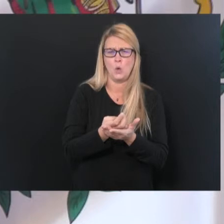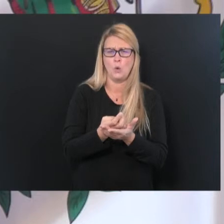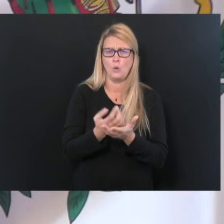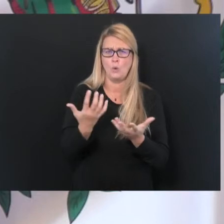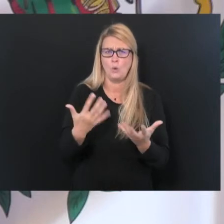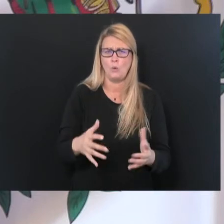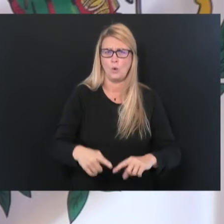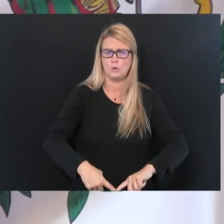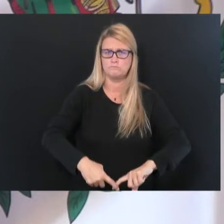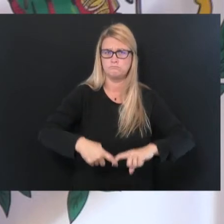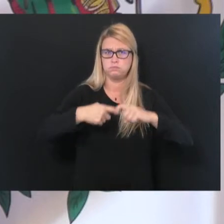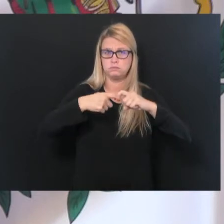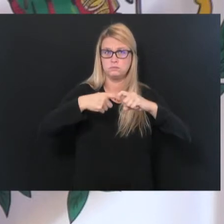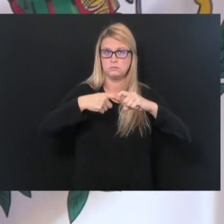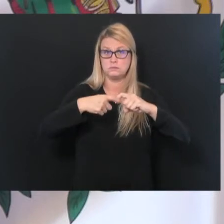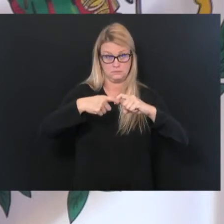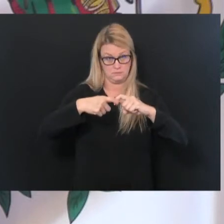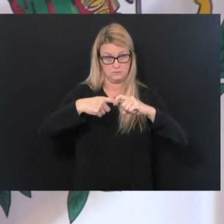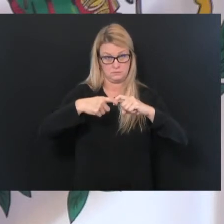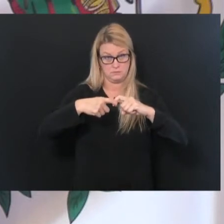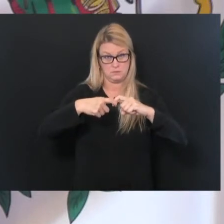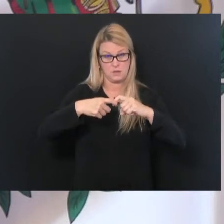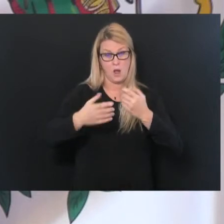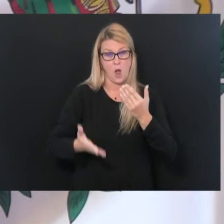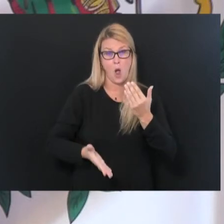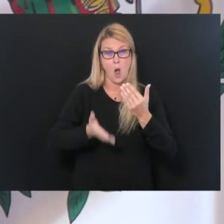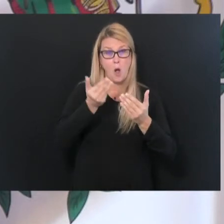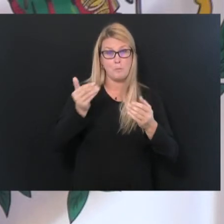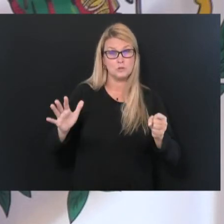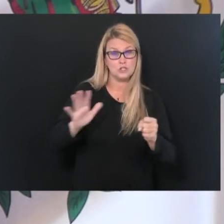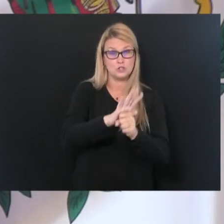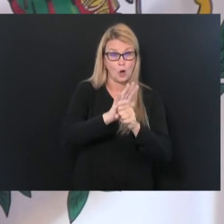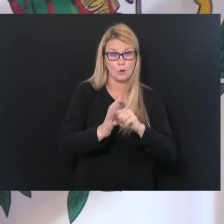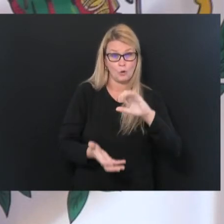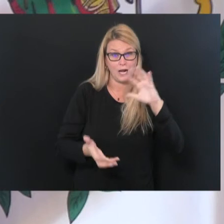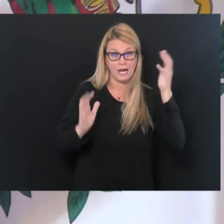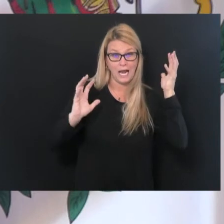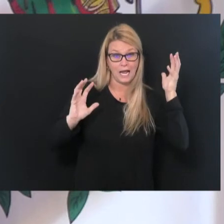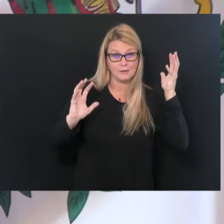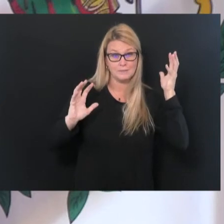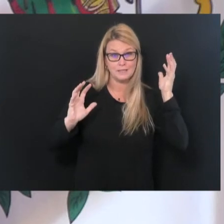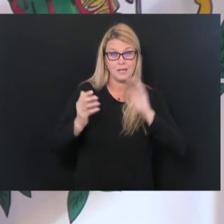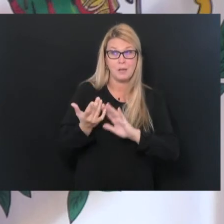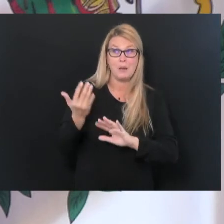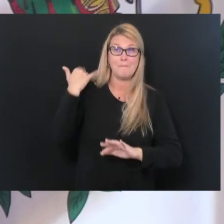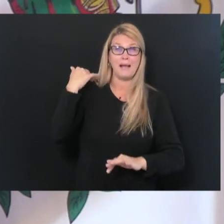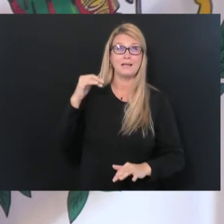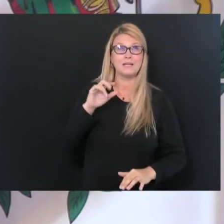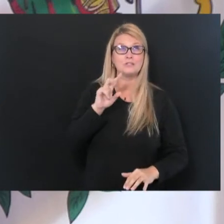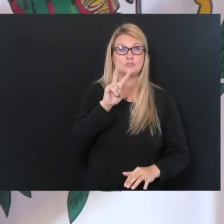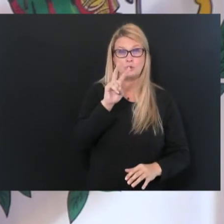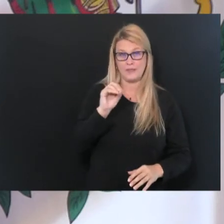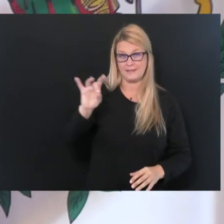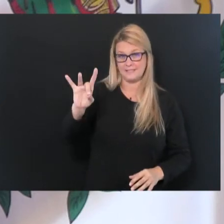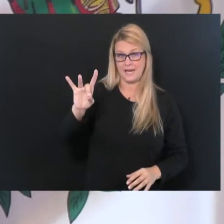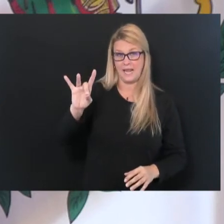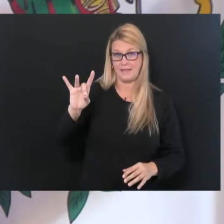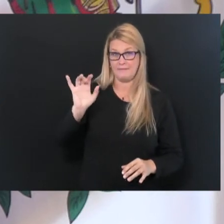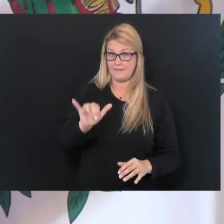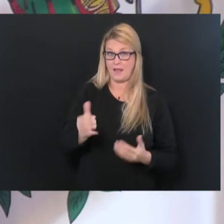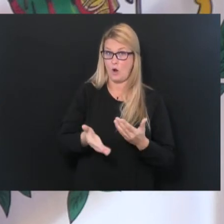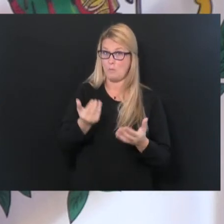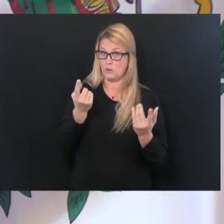total collapse. A total collapse. Now, it almost happened in like 2008, and we learned a lot